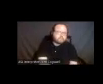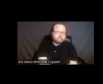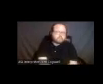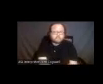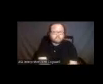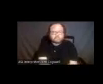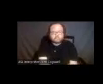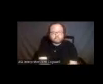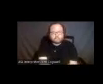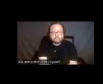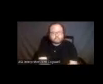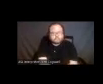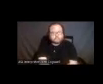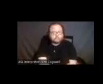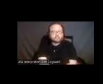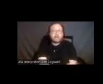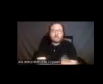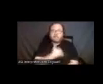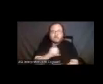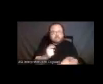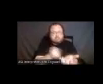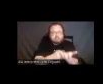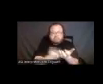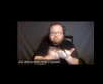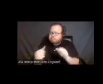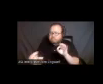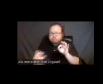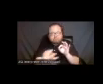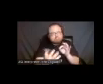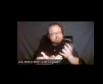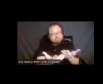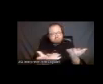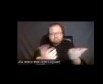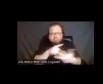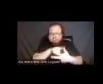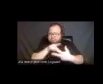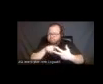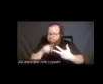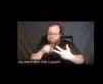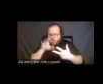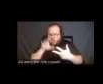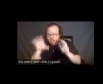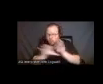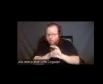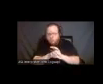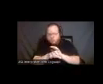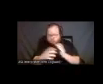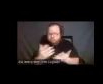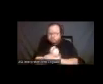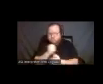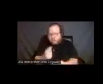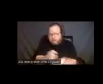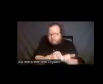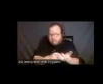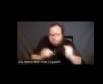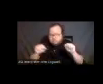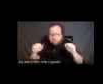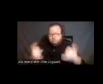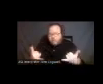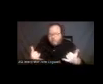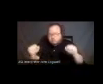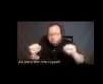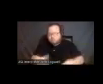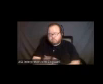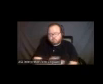But if there's any discussion now, if there's any feedback on any of these 3 logos, we can have a bit of a discussion now if you like.